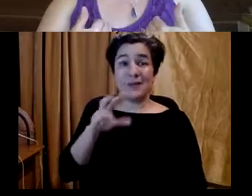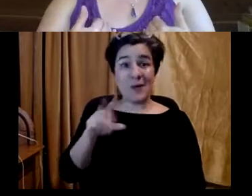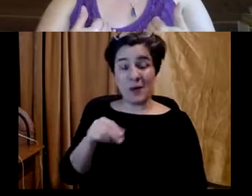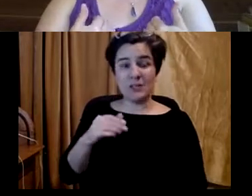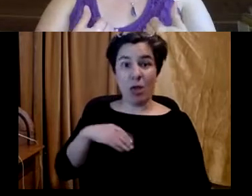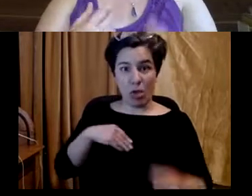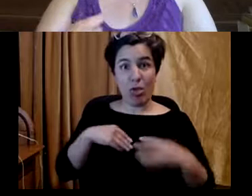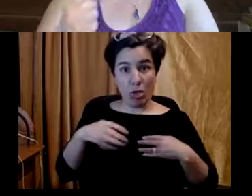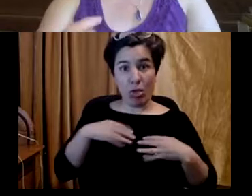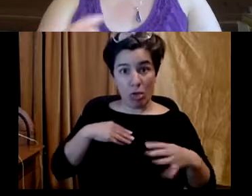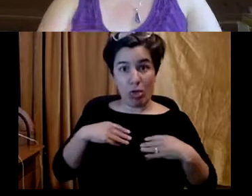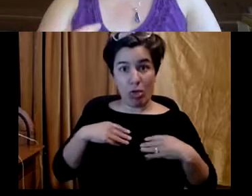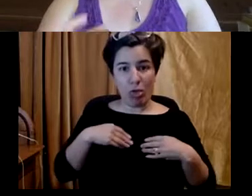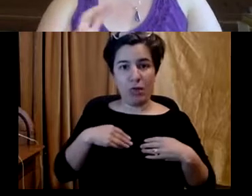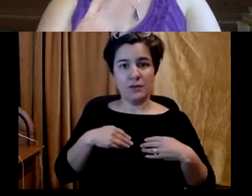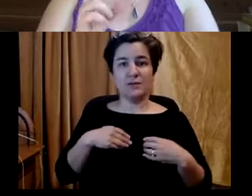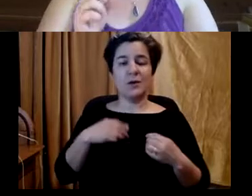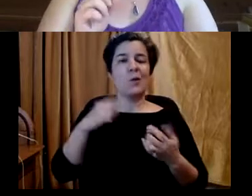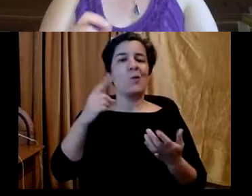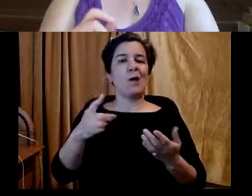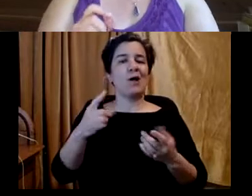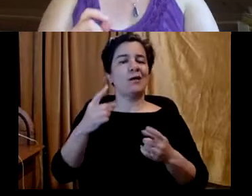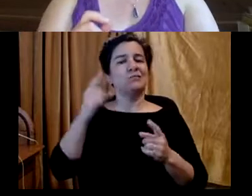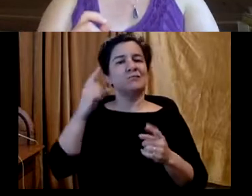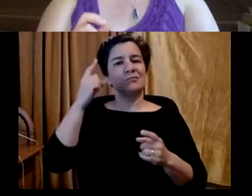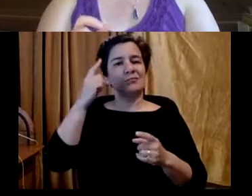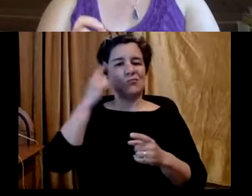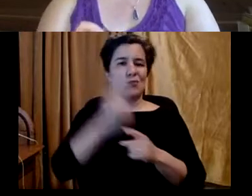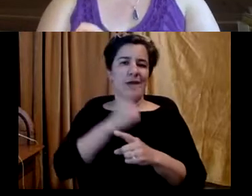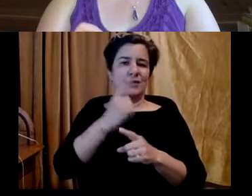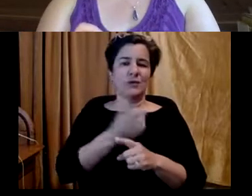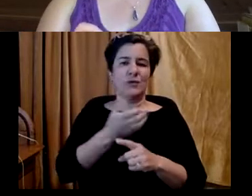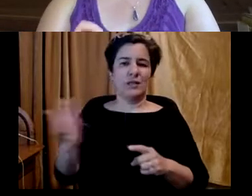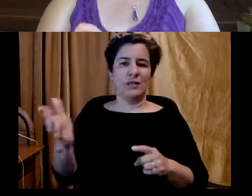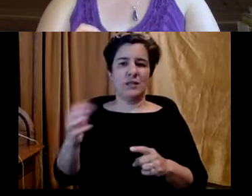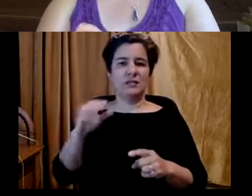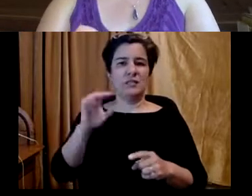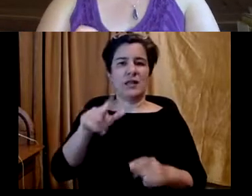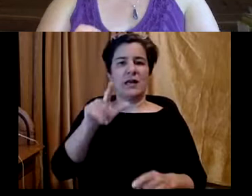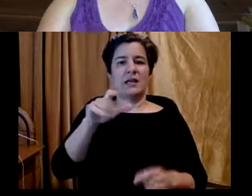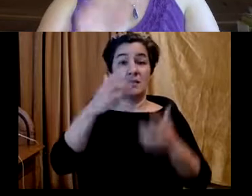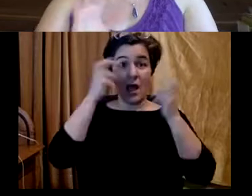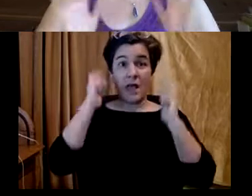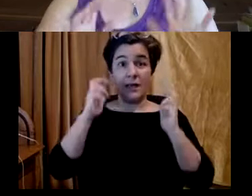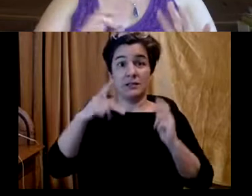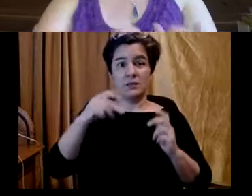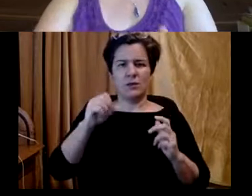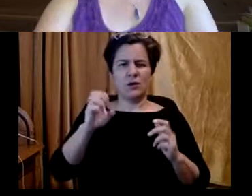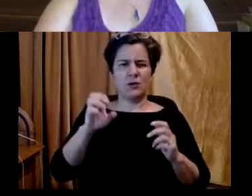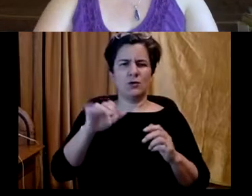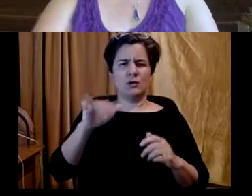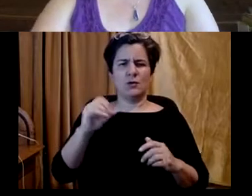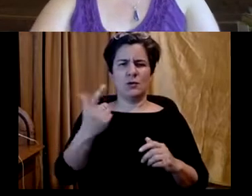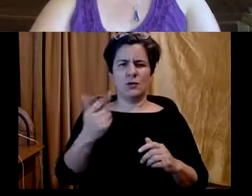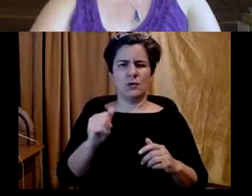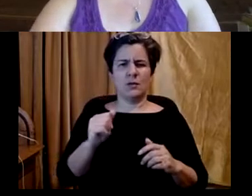don't want. So one practical thing, practical thing is lion's pose in yoga. I don't a version